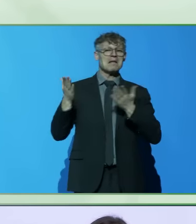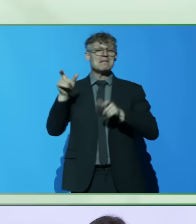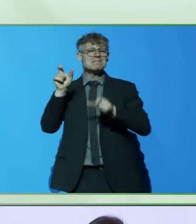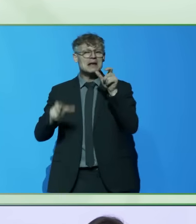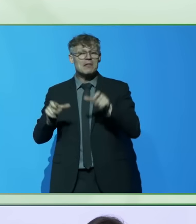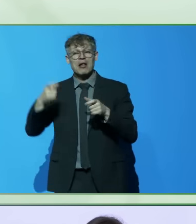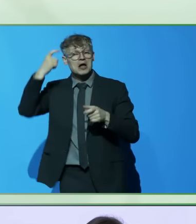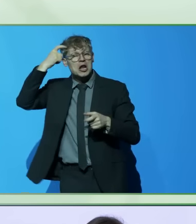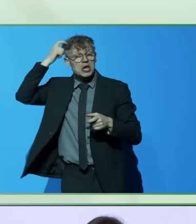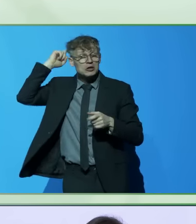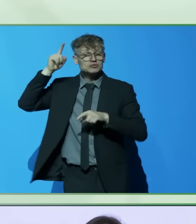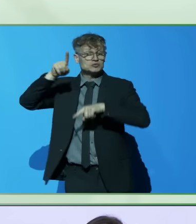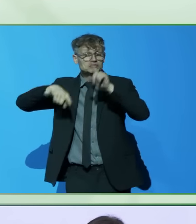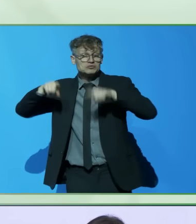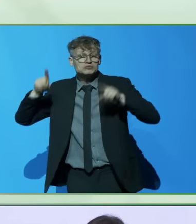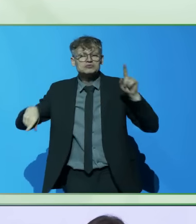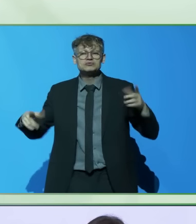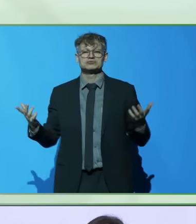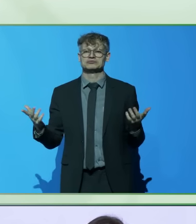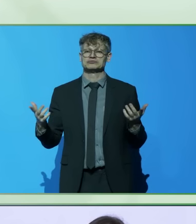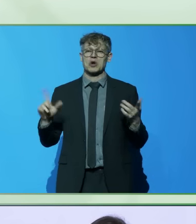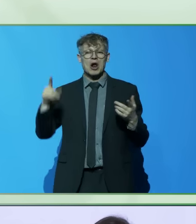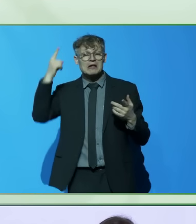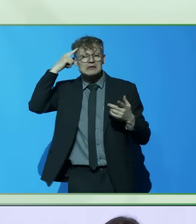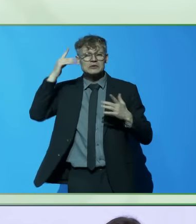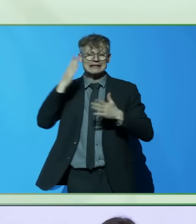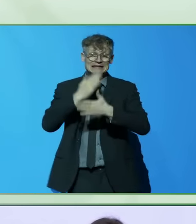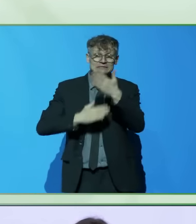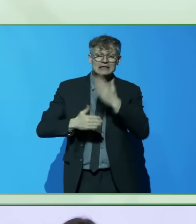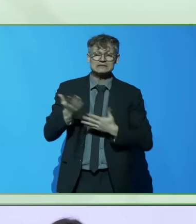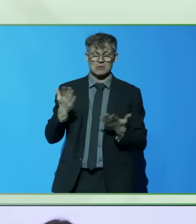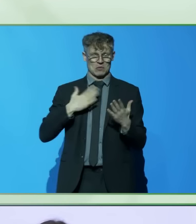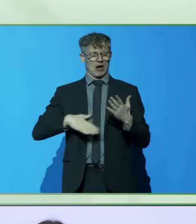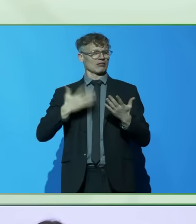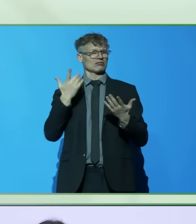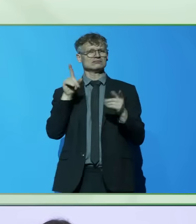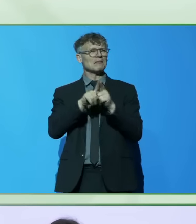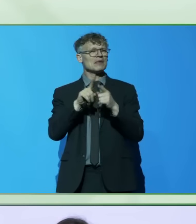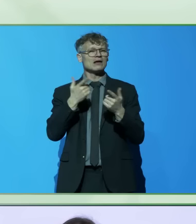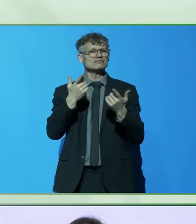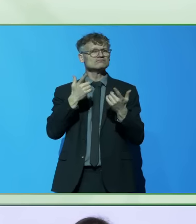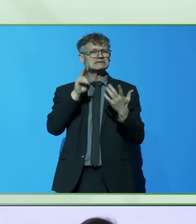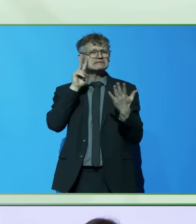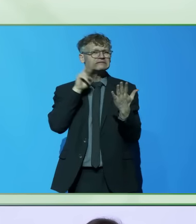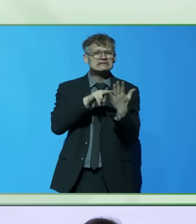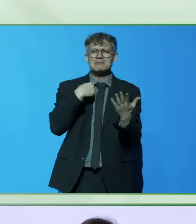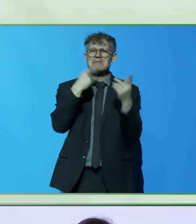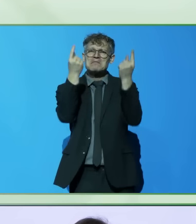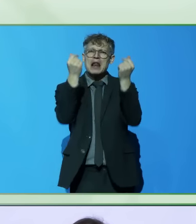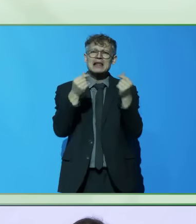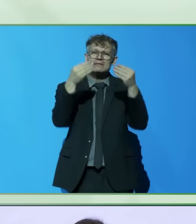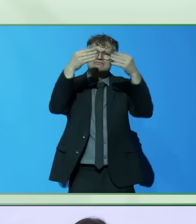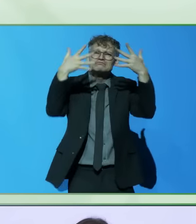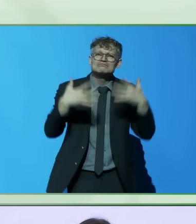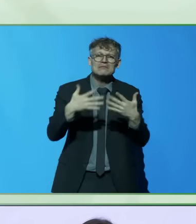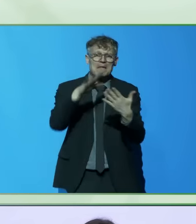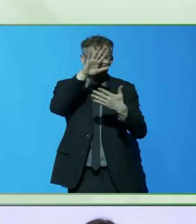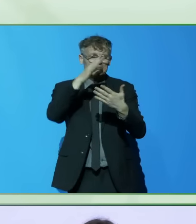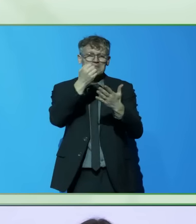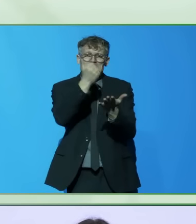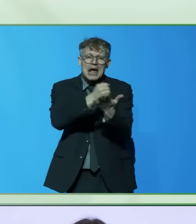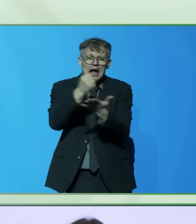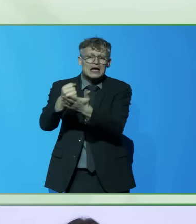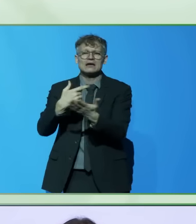statements independently or with assistive technology, but that it creates the pathway for them to think about getting investments, getting mortgage,